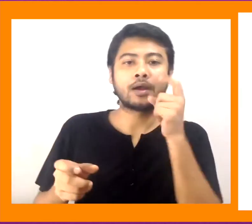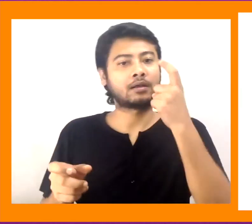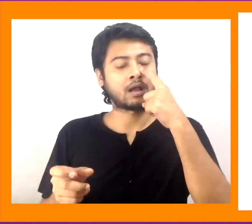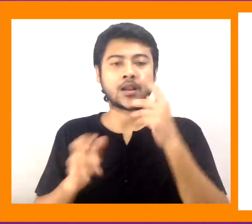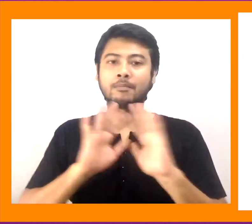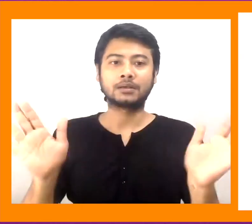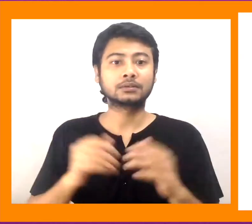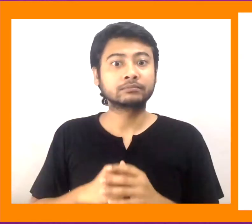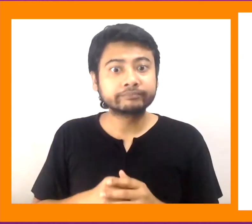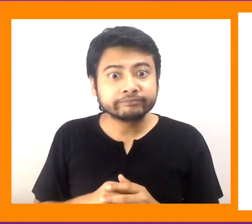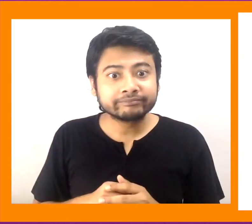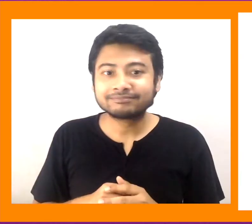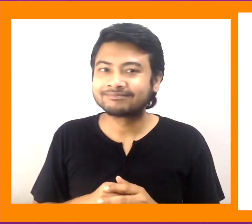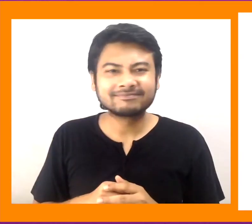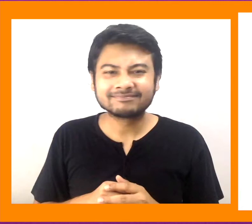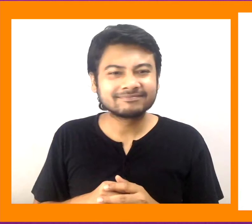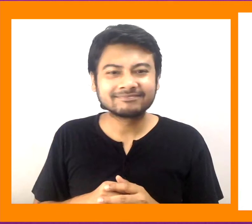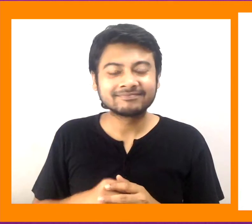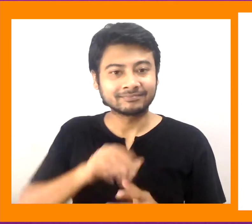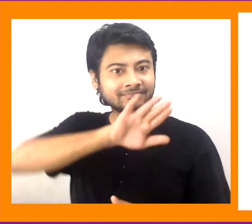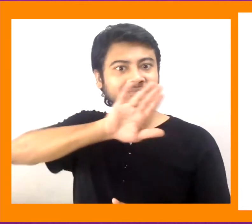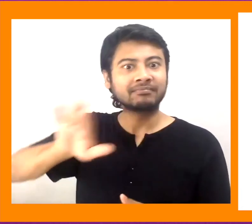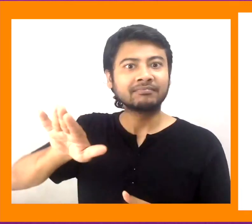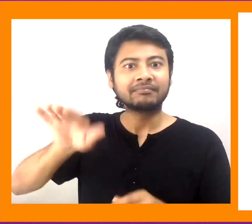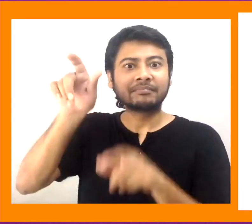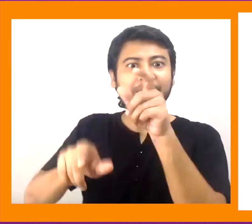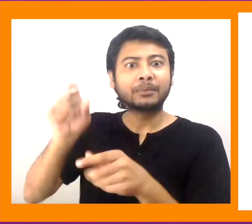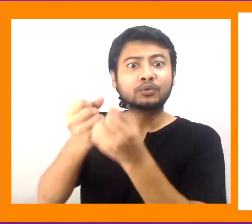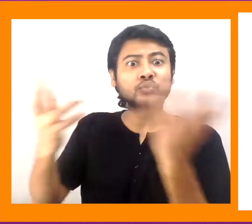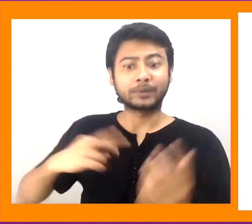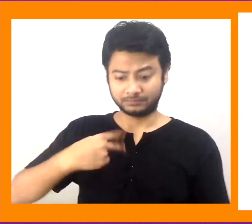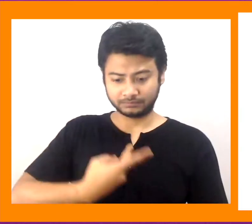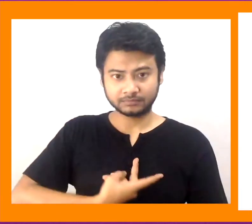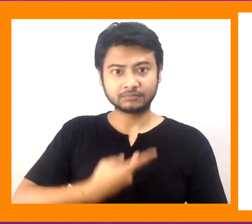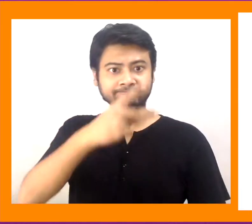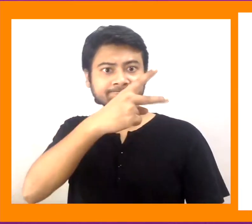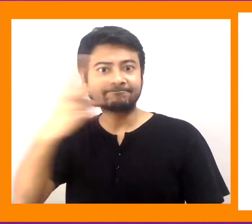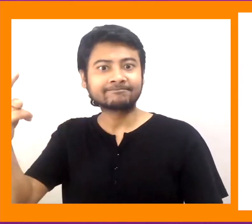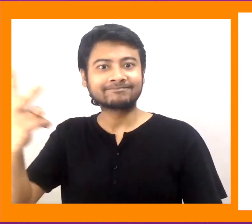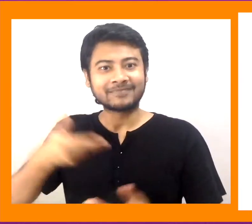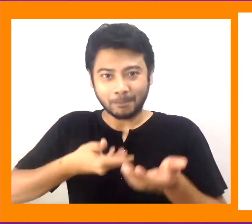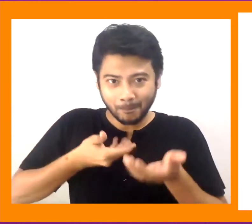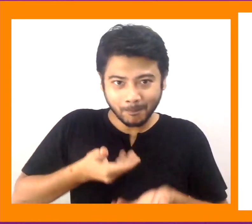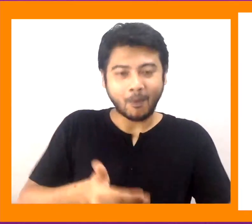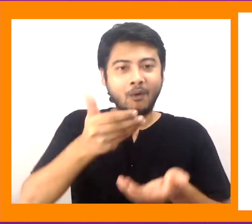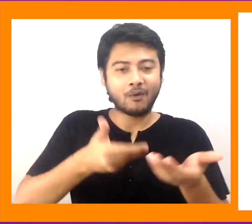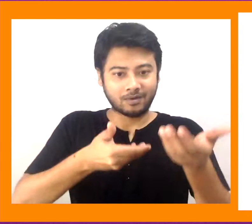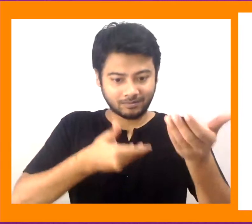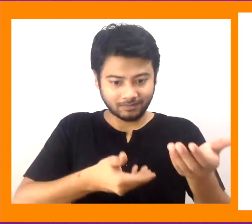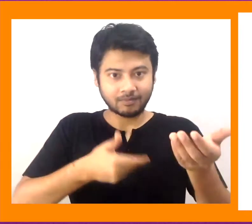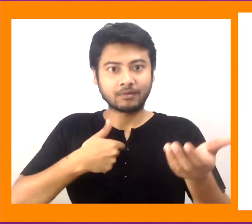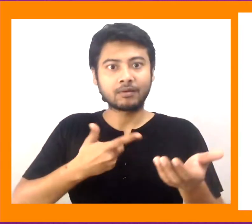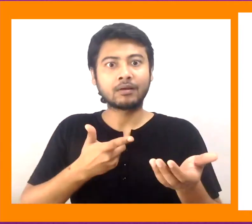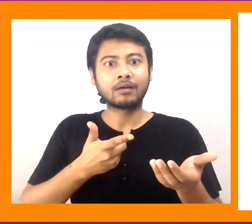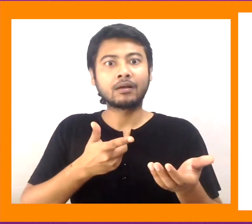But by doing so, we exclude all those individuals who don't identify with the gender they were assigned at birth based on their physical